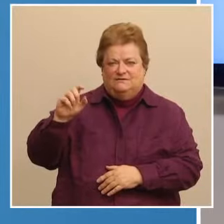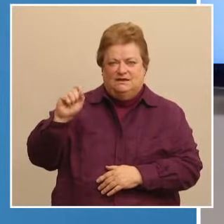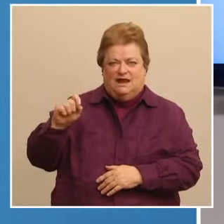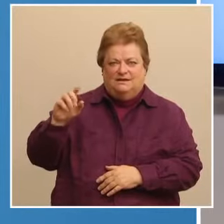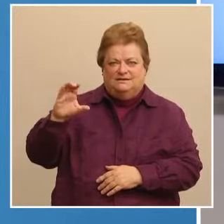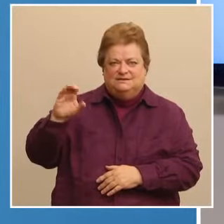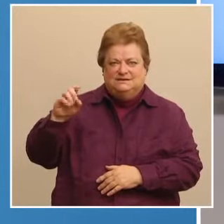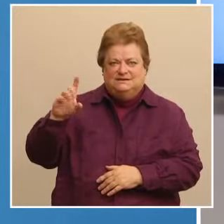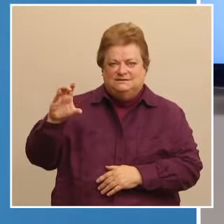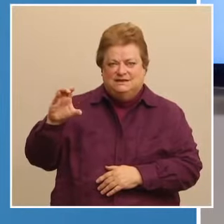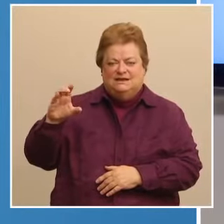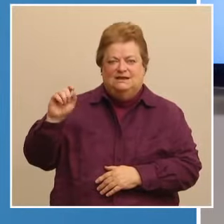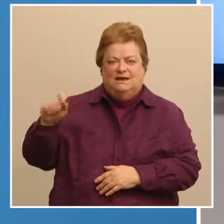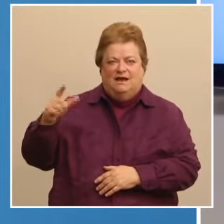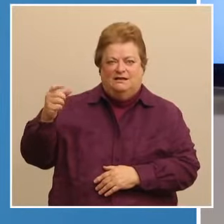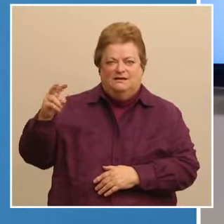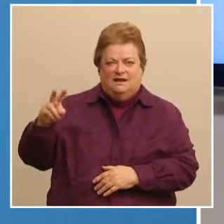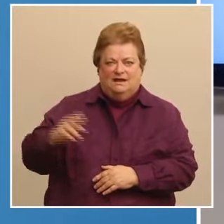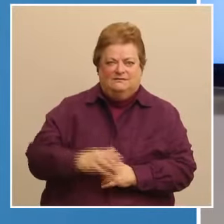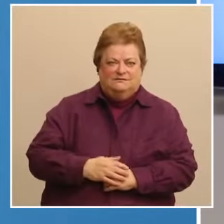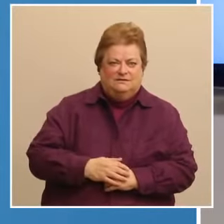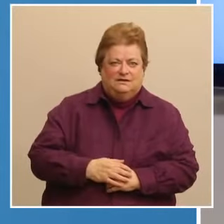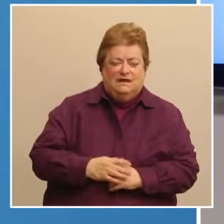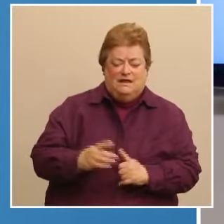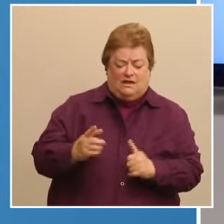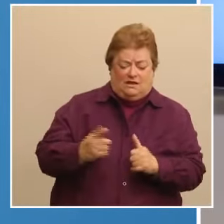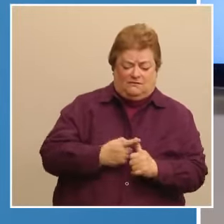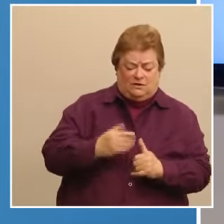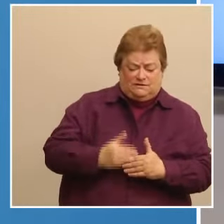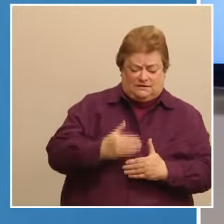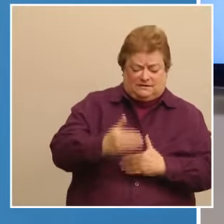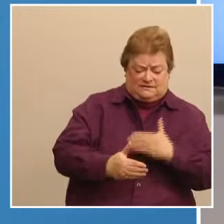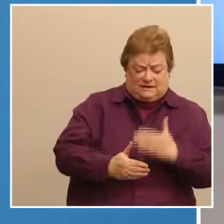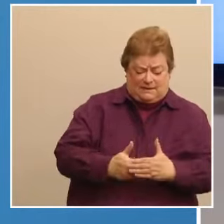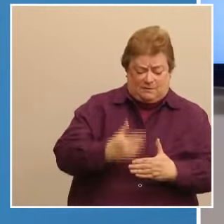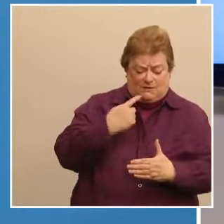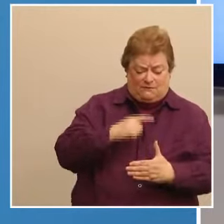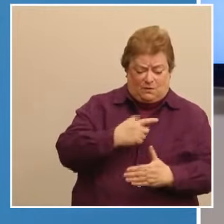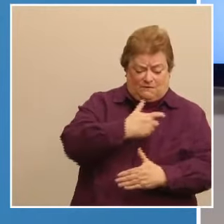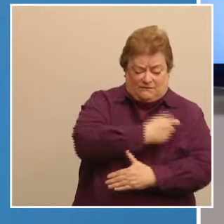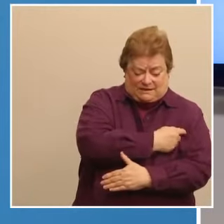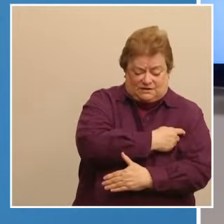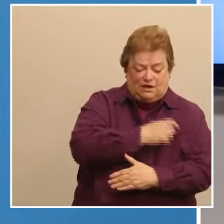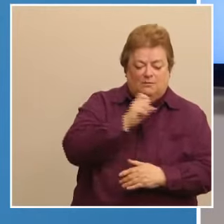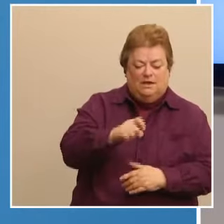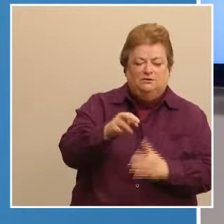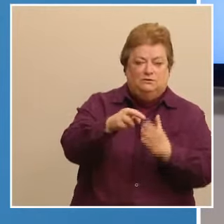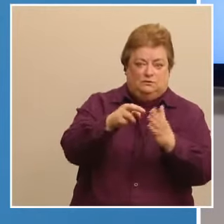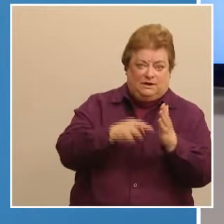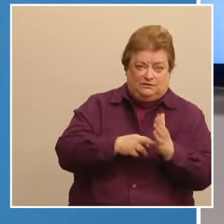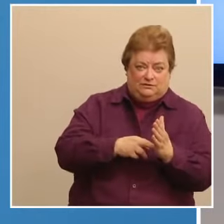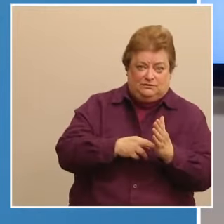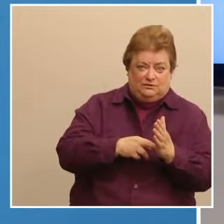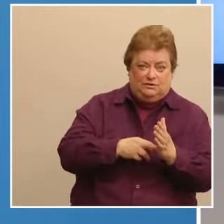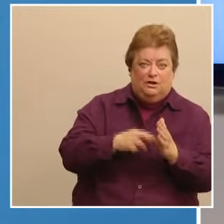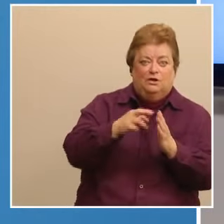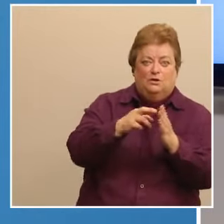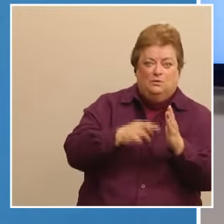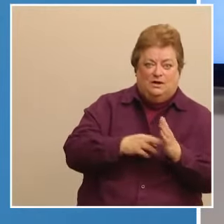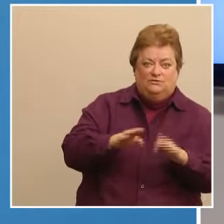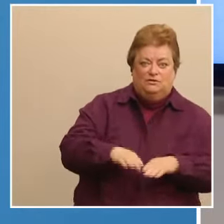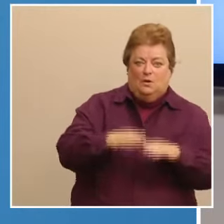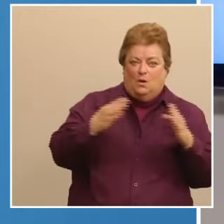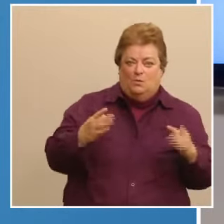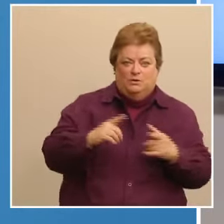vsafe.cdc.gov. The first step to getting vaccinated is to register to receive the vaccination. Registration